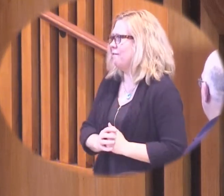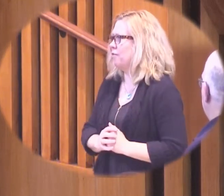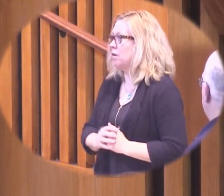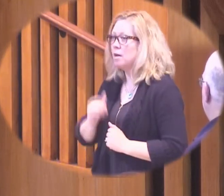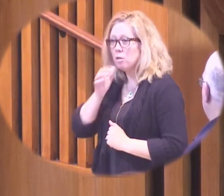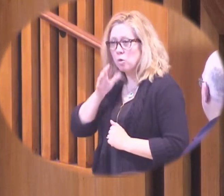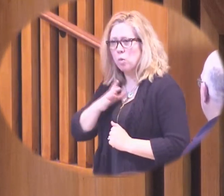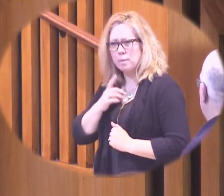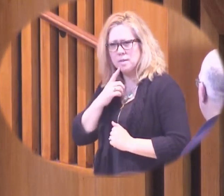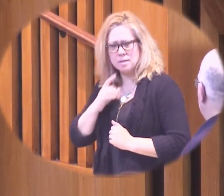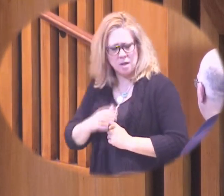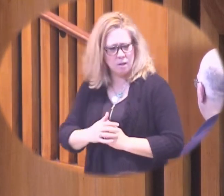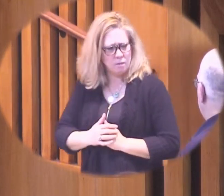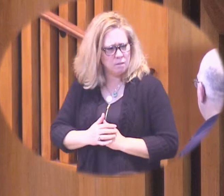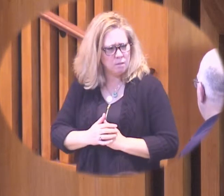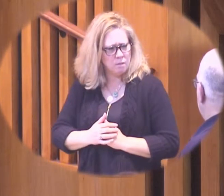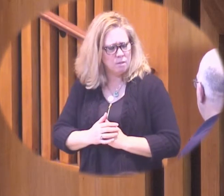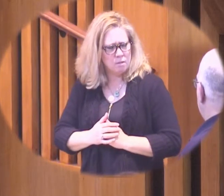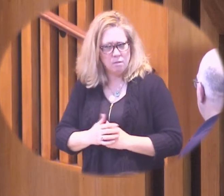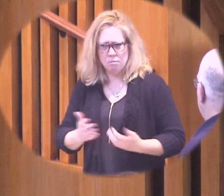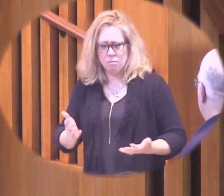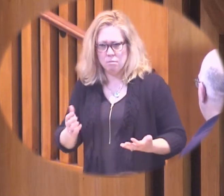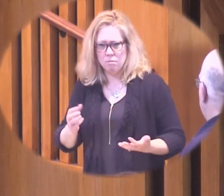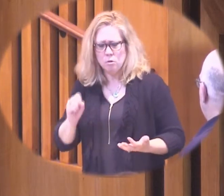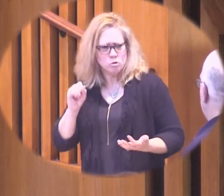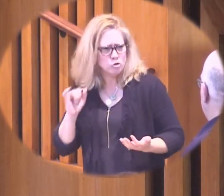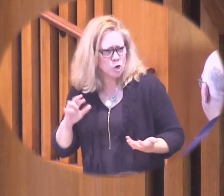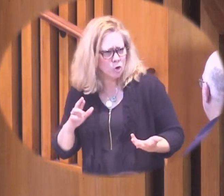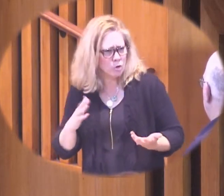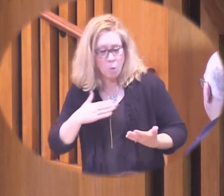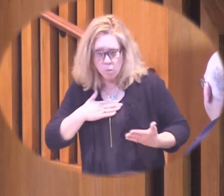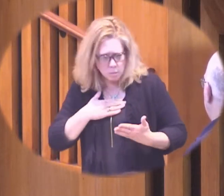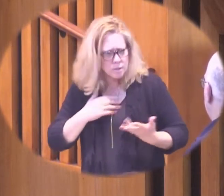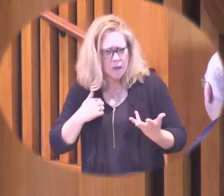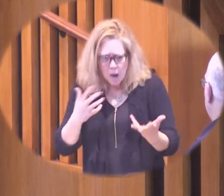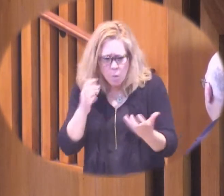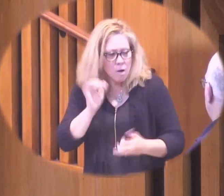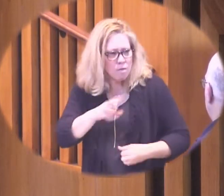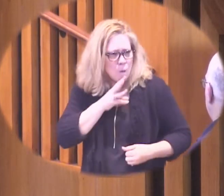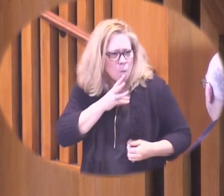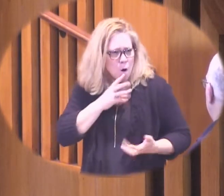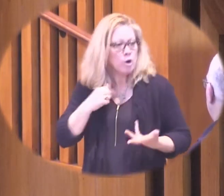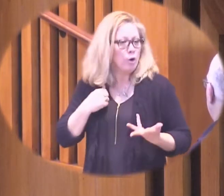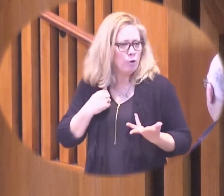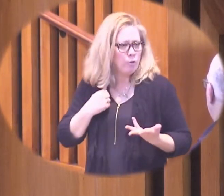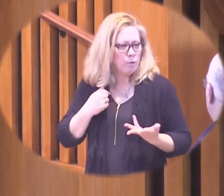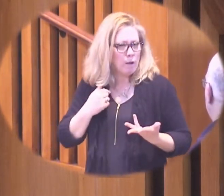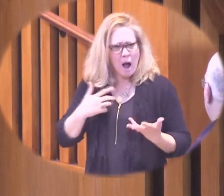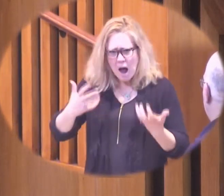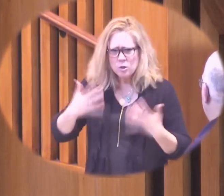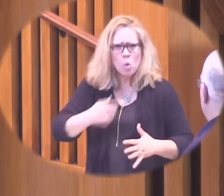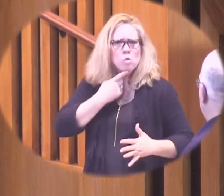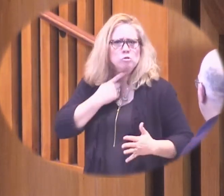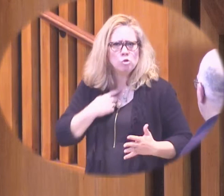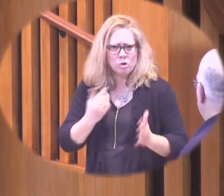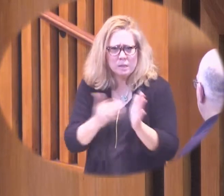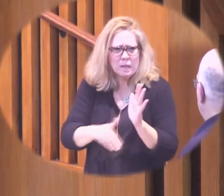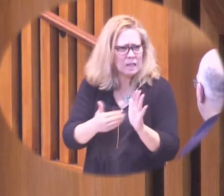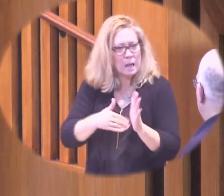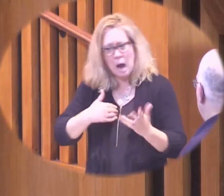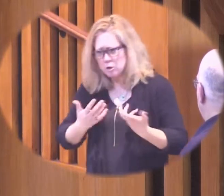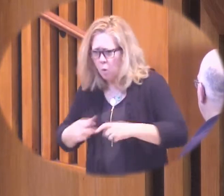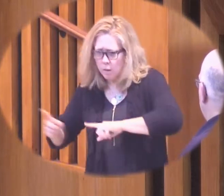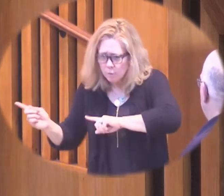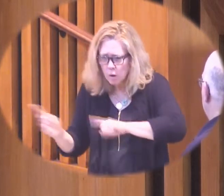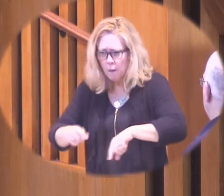The woman said to him, "Sir, give me this water so that I may not be thirsty or have to